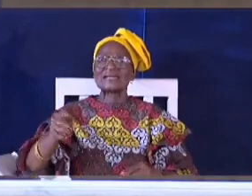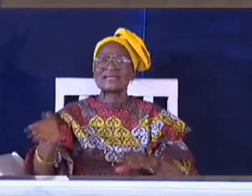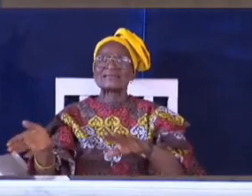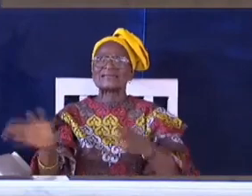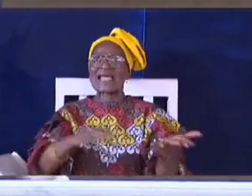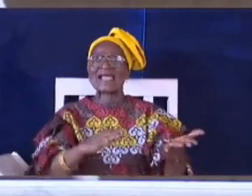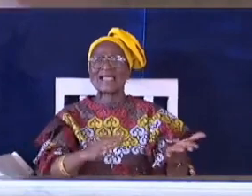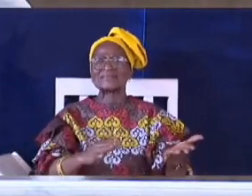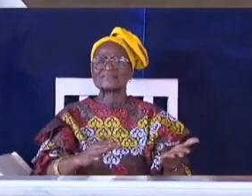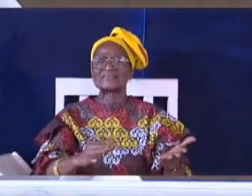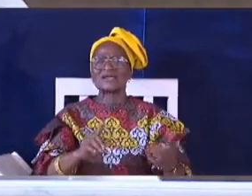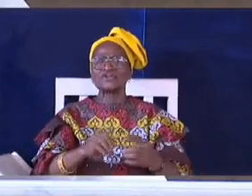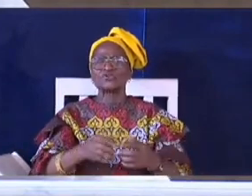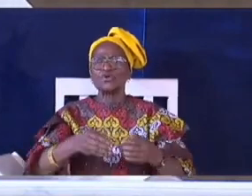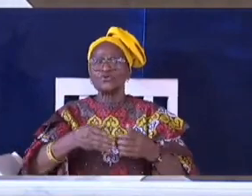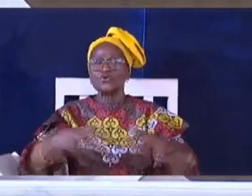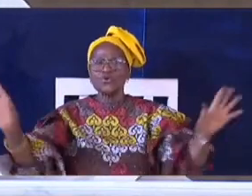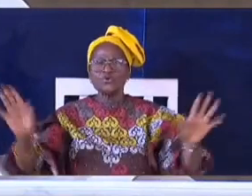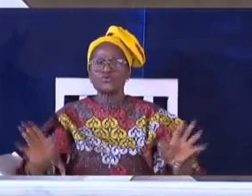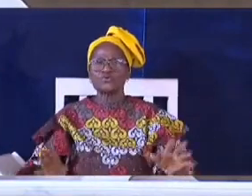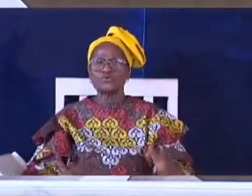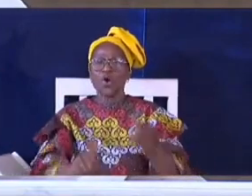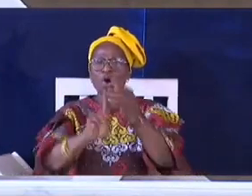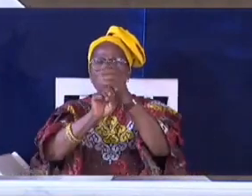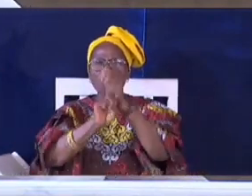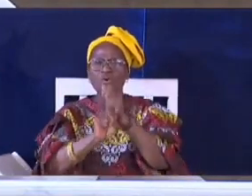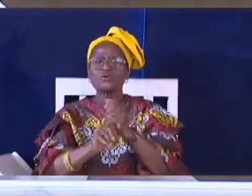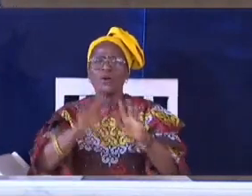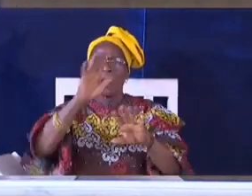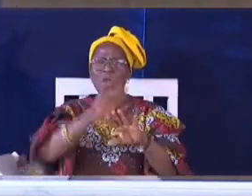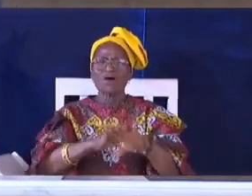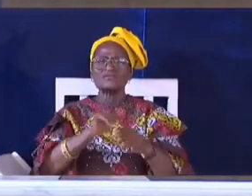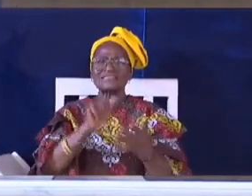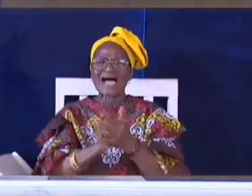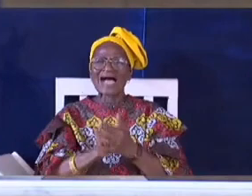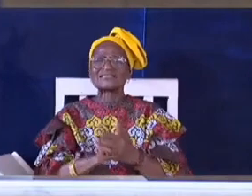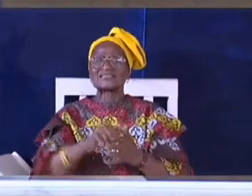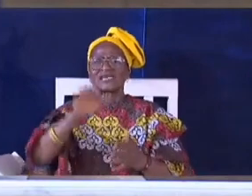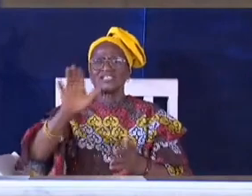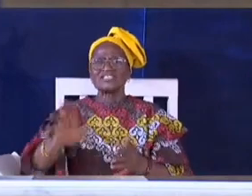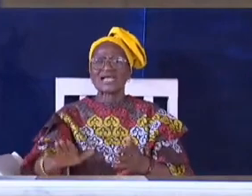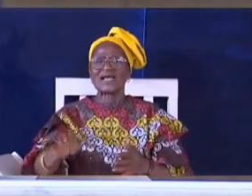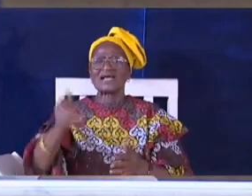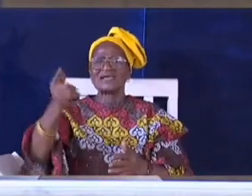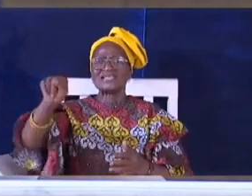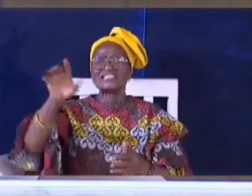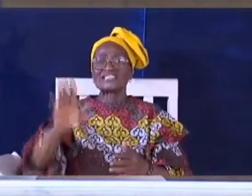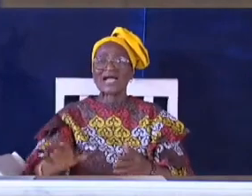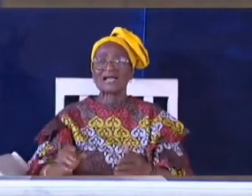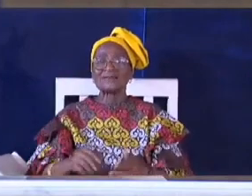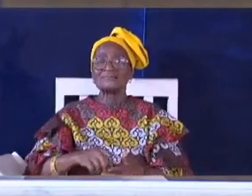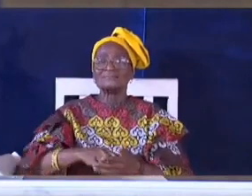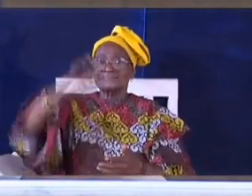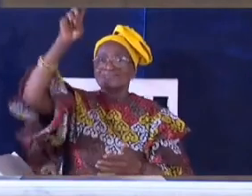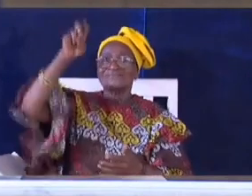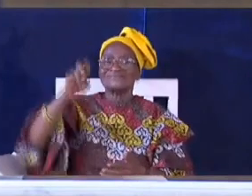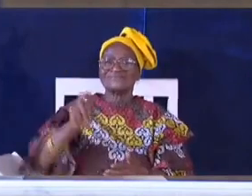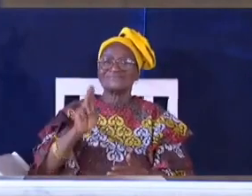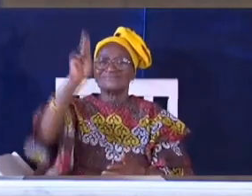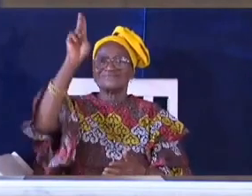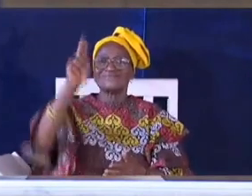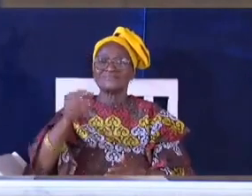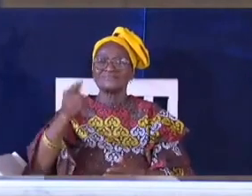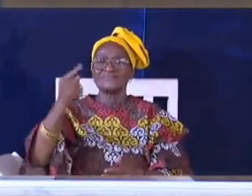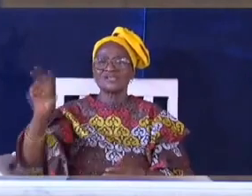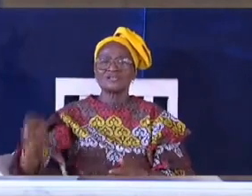death to loose the hold on that child. And the child got up. And the